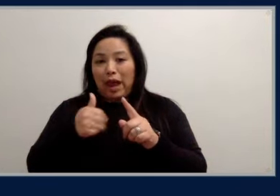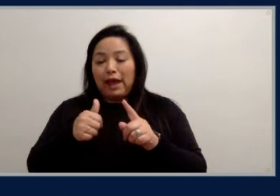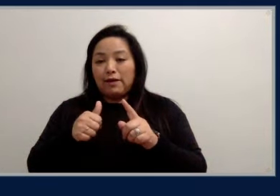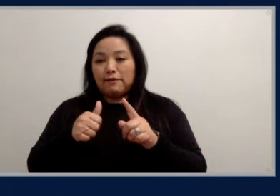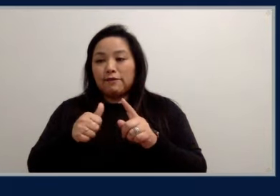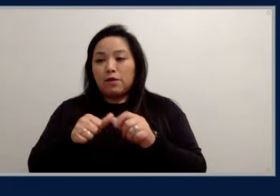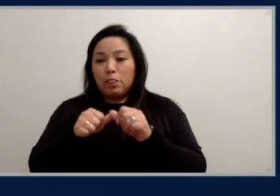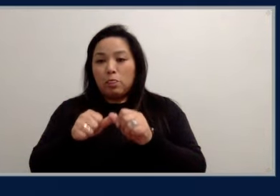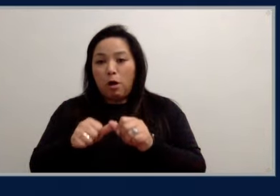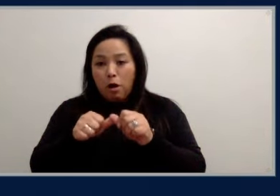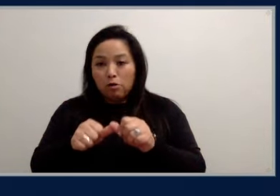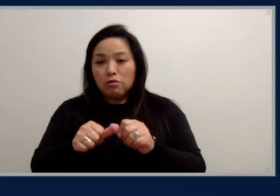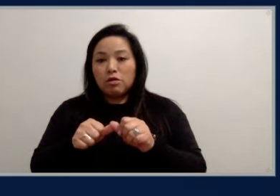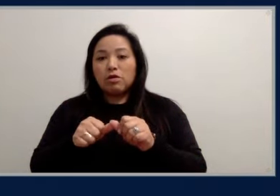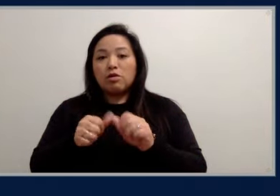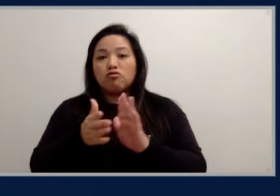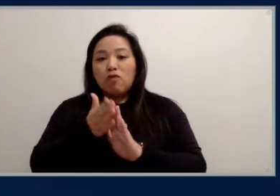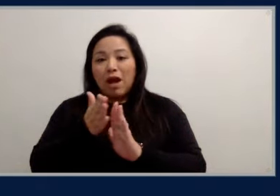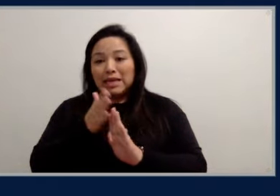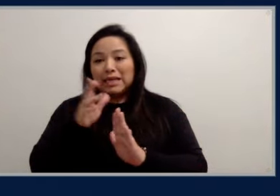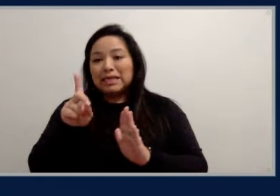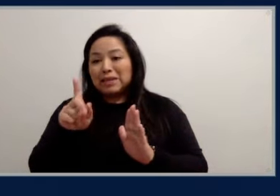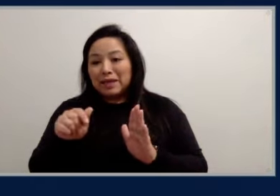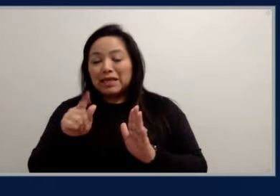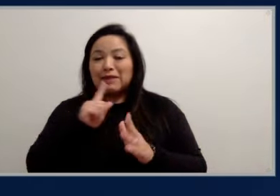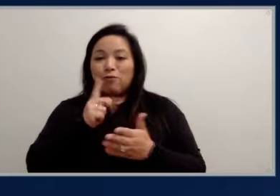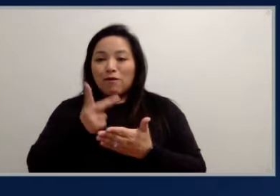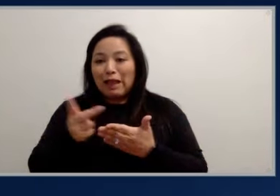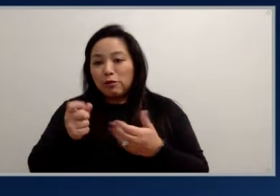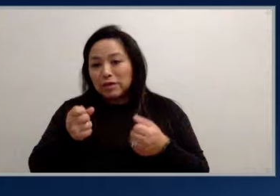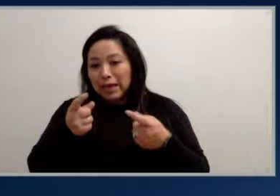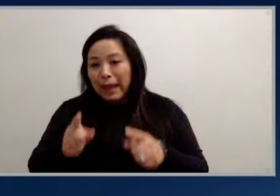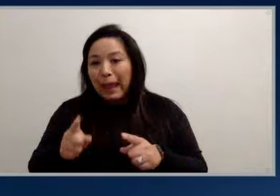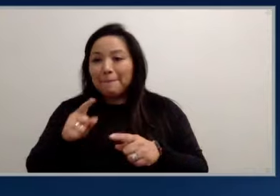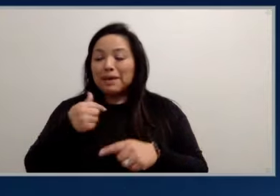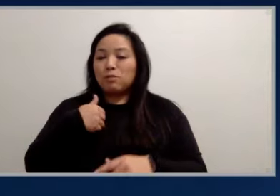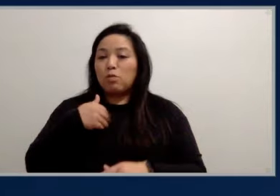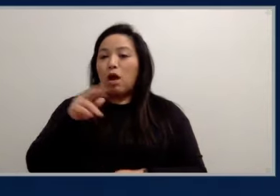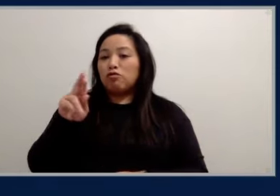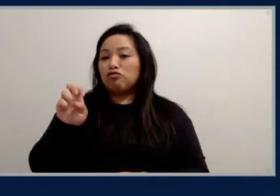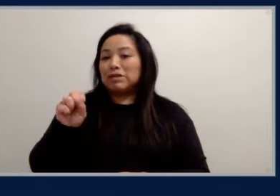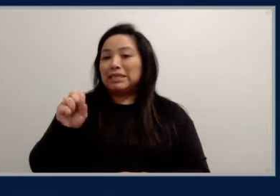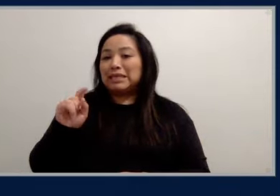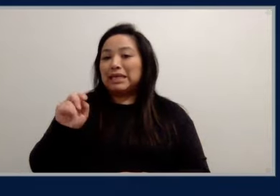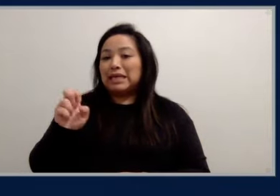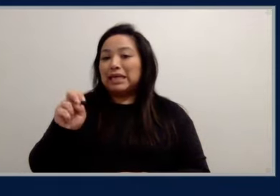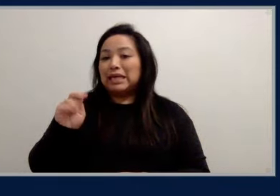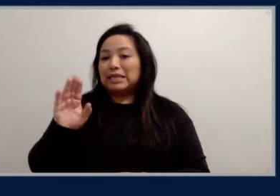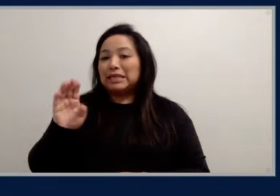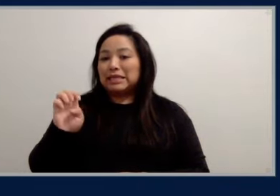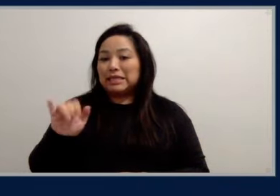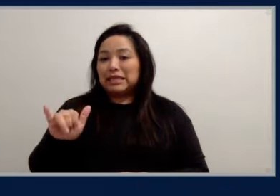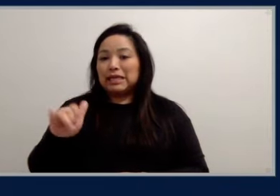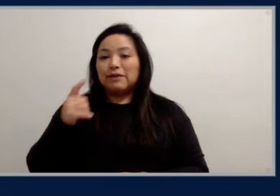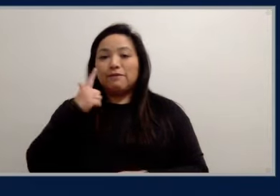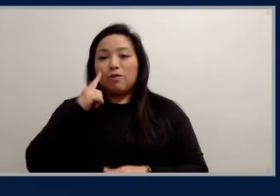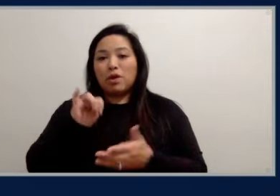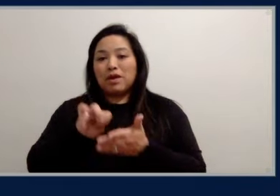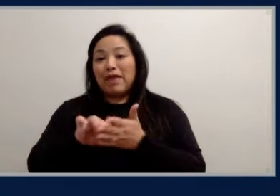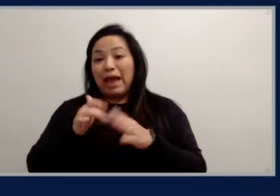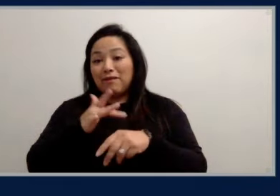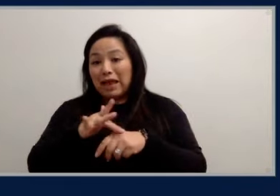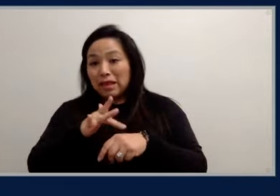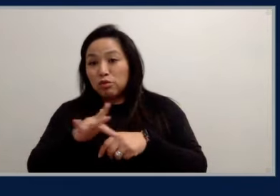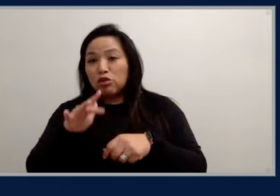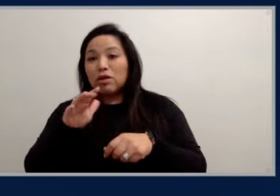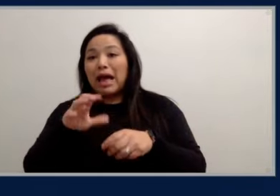distributed training process. Failures can happen, so you want resiliency. You want to leverage on the distributed training optimizations which are available out of the box.